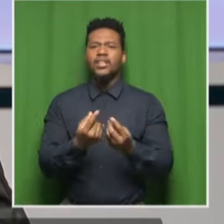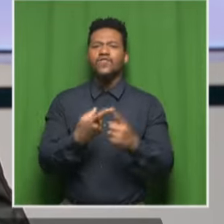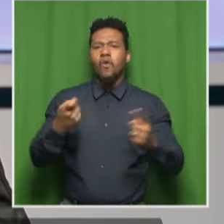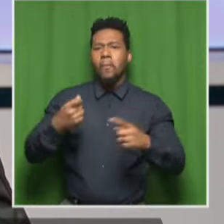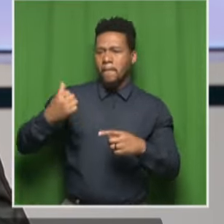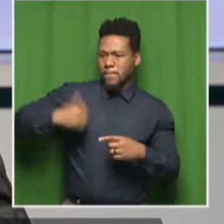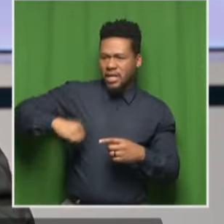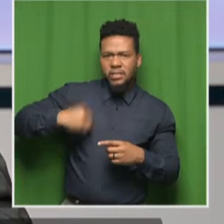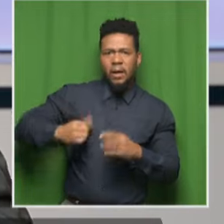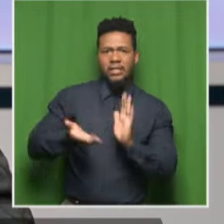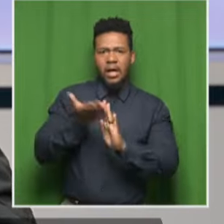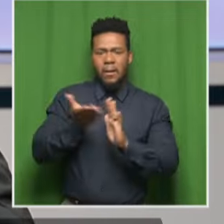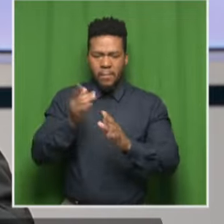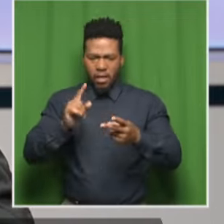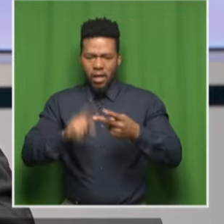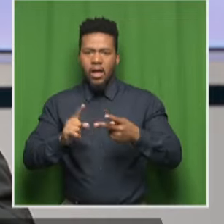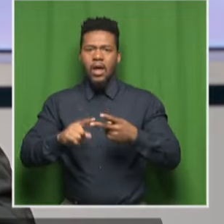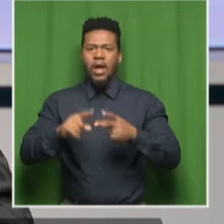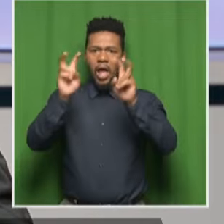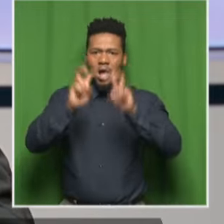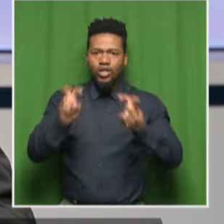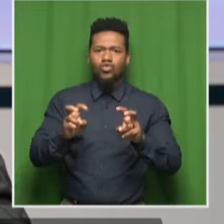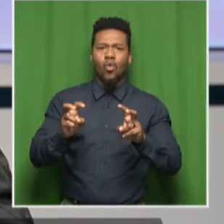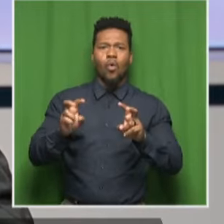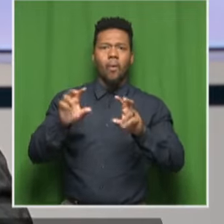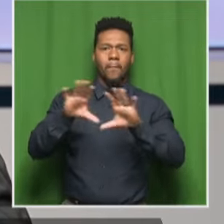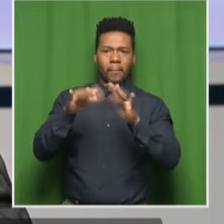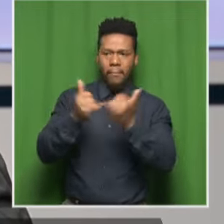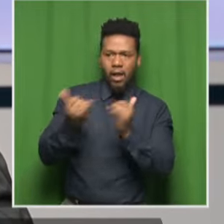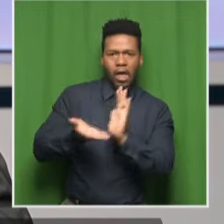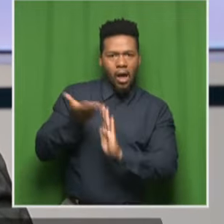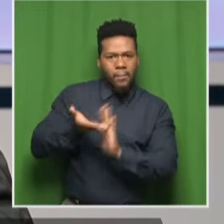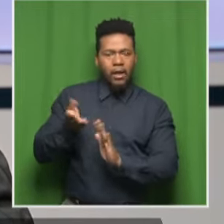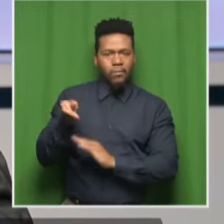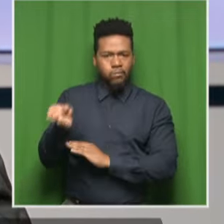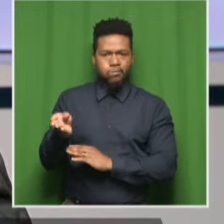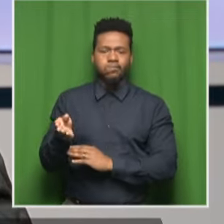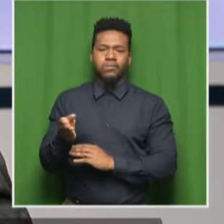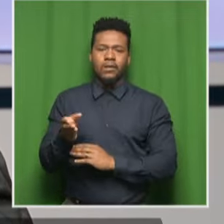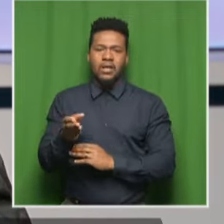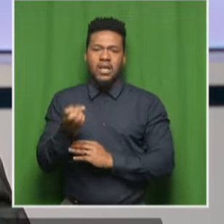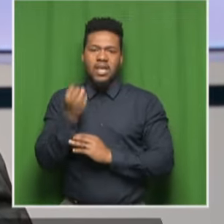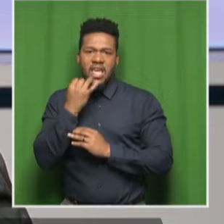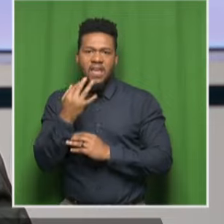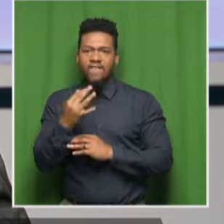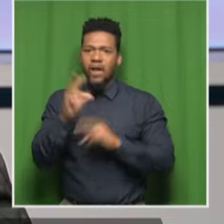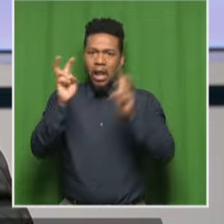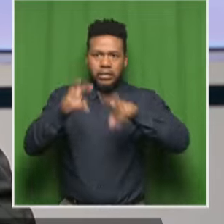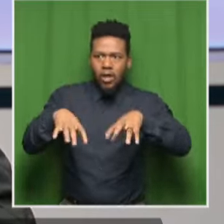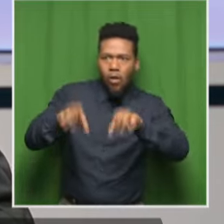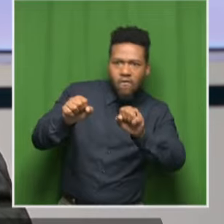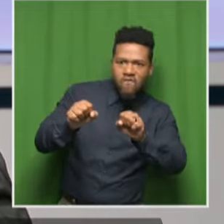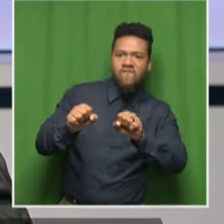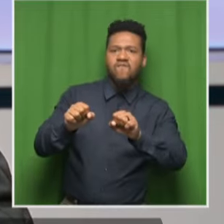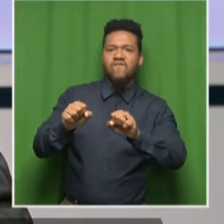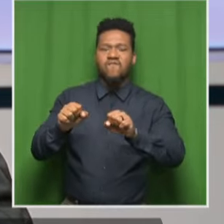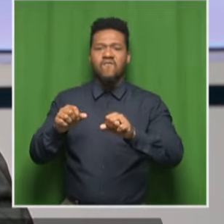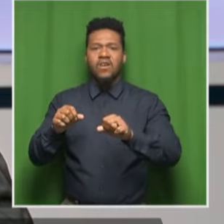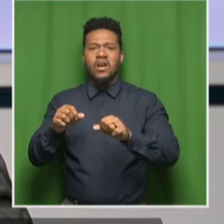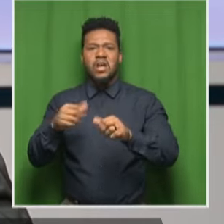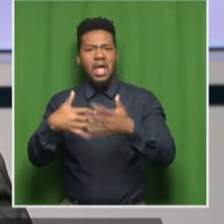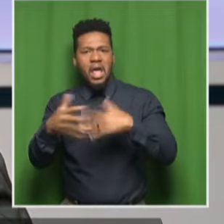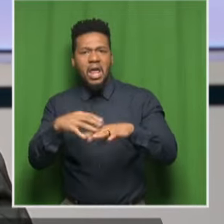ESCOM, updates from your various outlets and service providers when there's outages, when there's issues